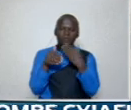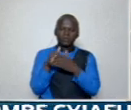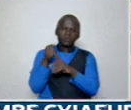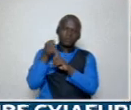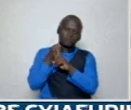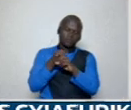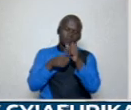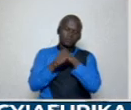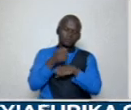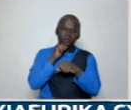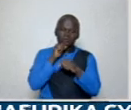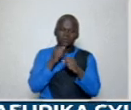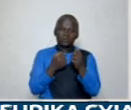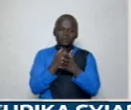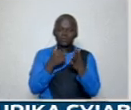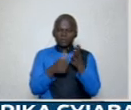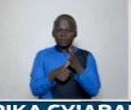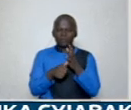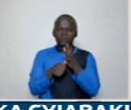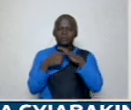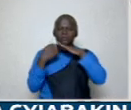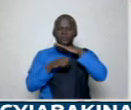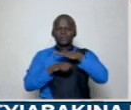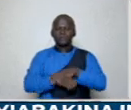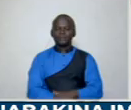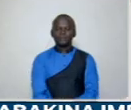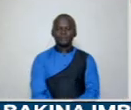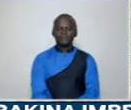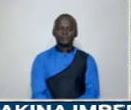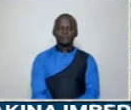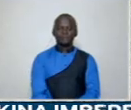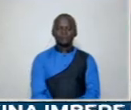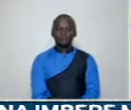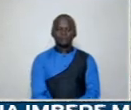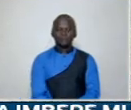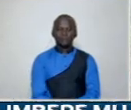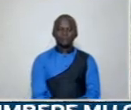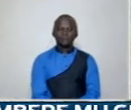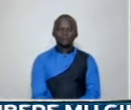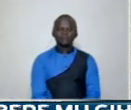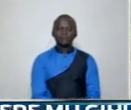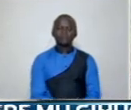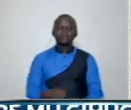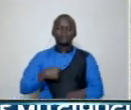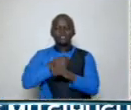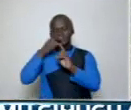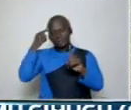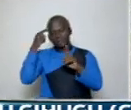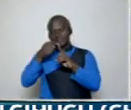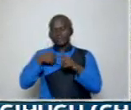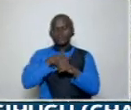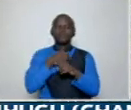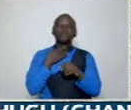guharanira ibikorwa bidahungabanya ibidukikije kwenye mnyango wacu twifuza yuko nabo bagira